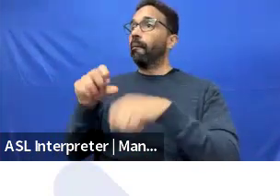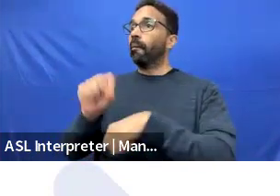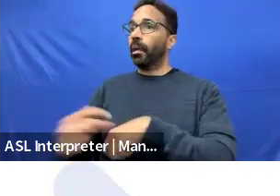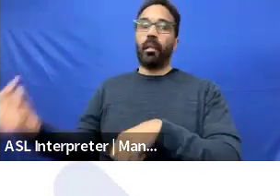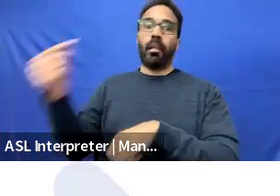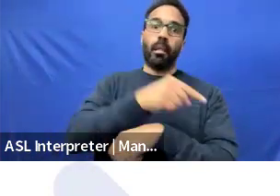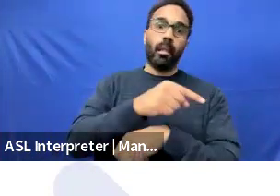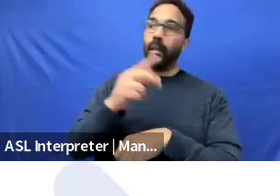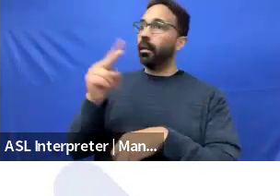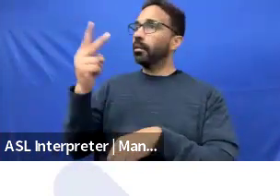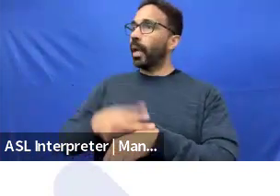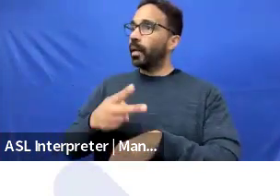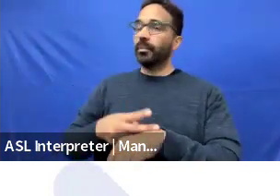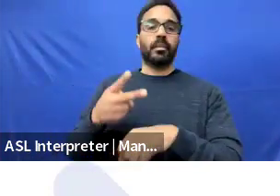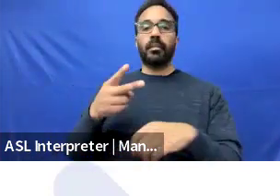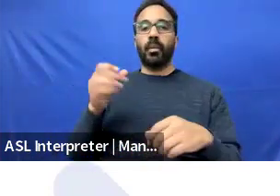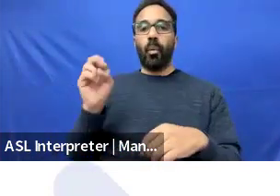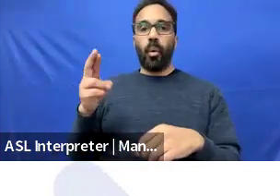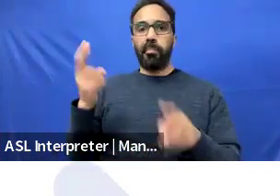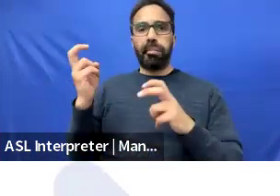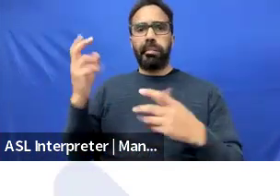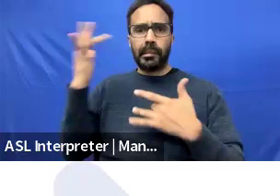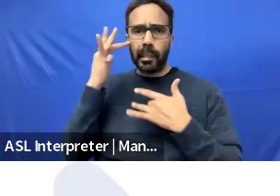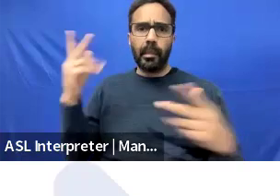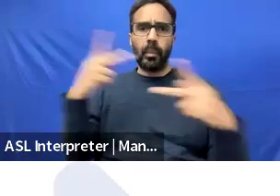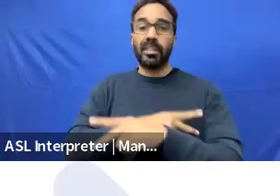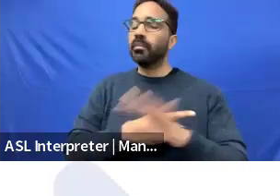sick, twice from the vaccine. So,